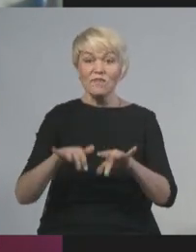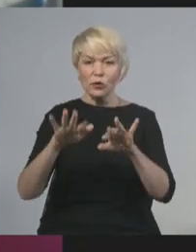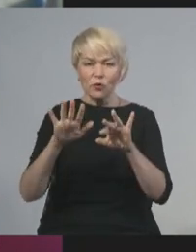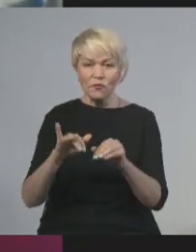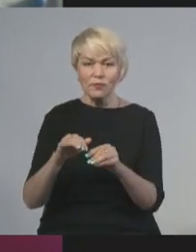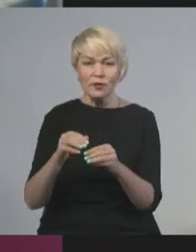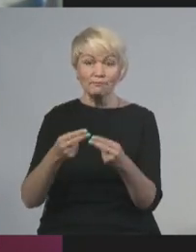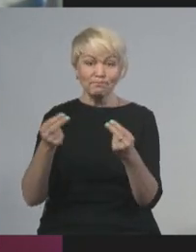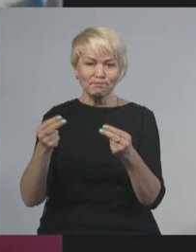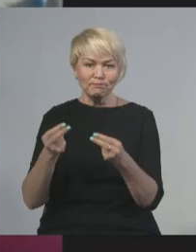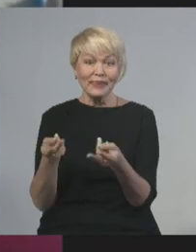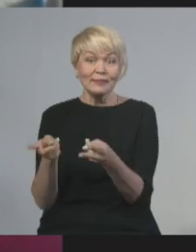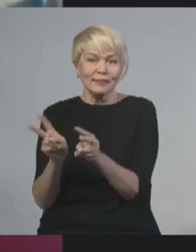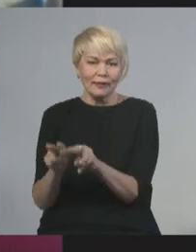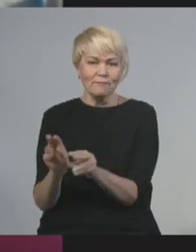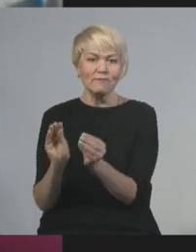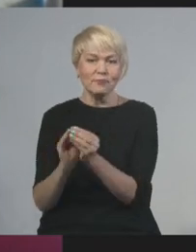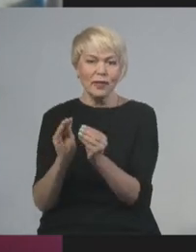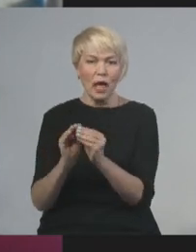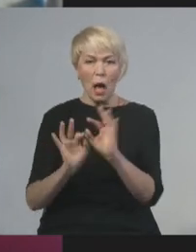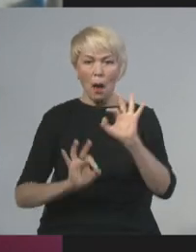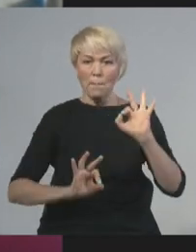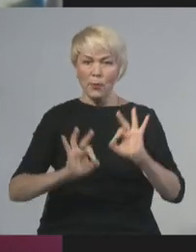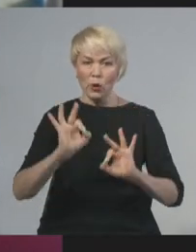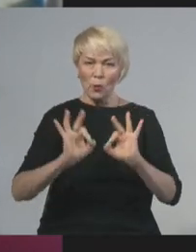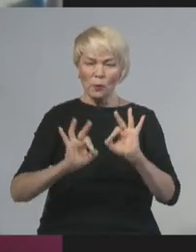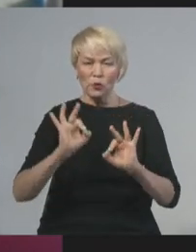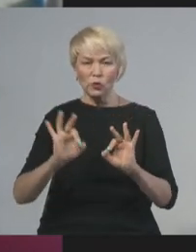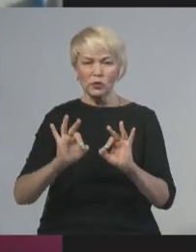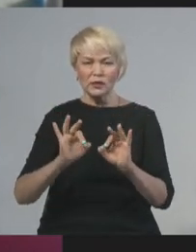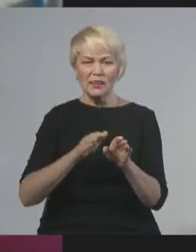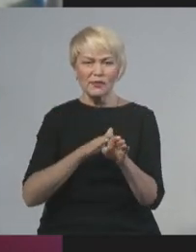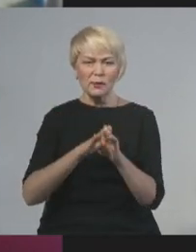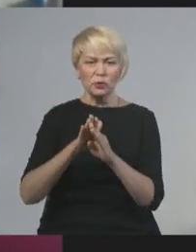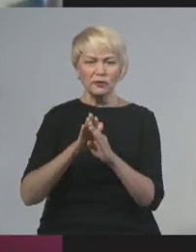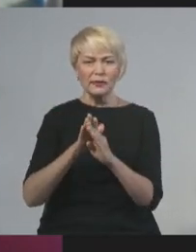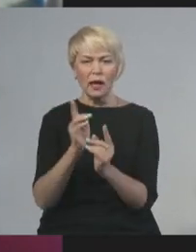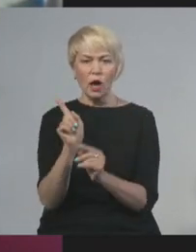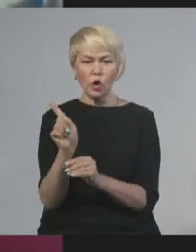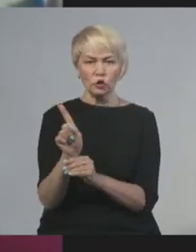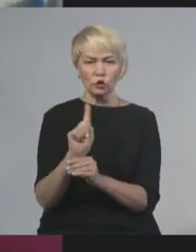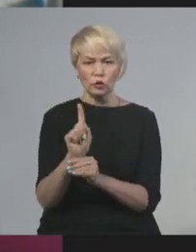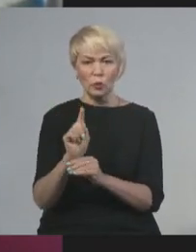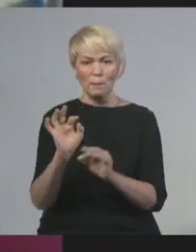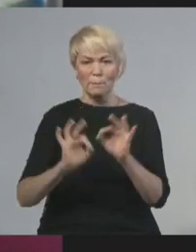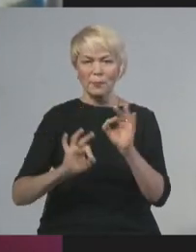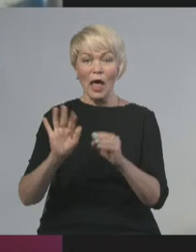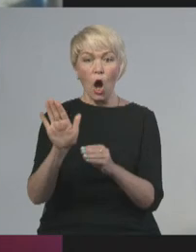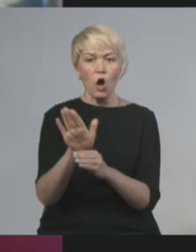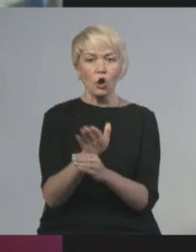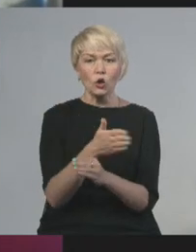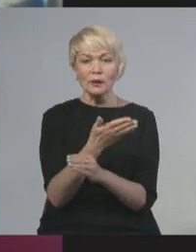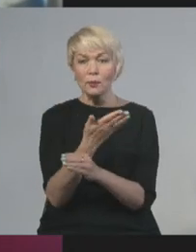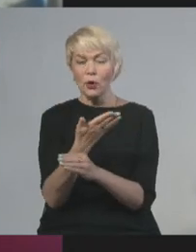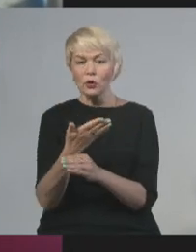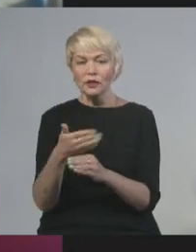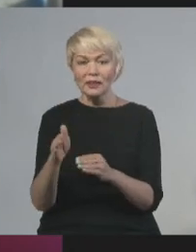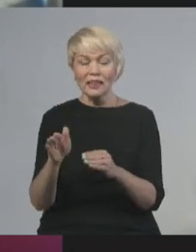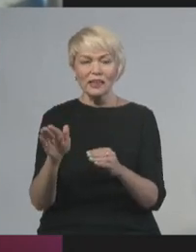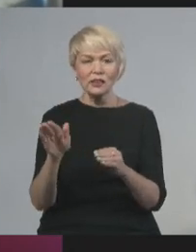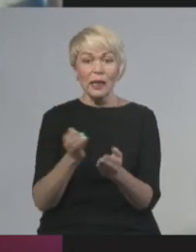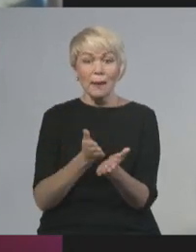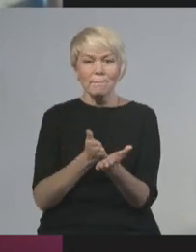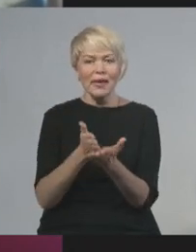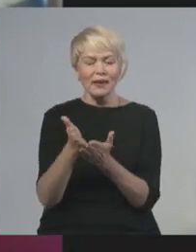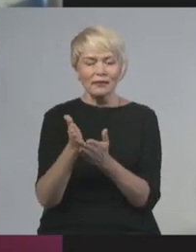proportions but um but the most important is that the distribution chains uh um reopened um